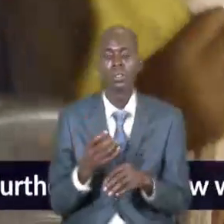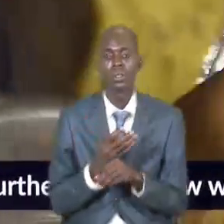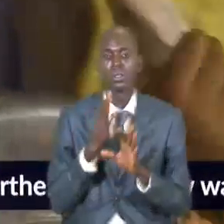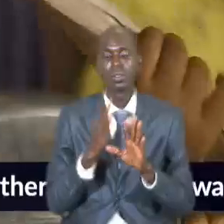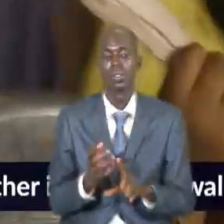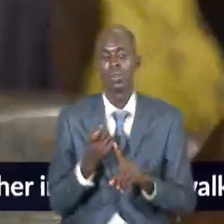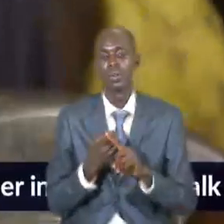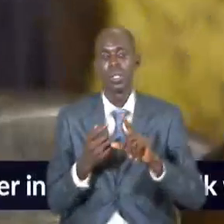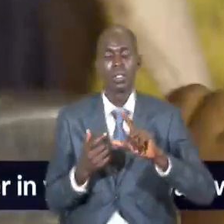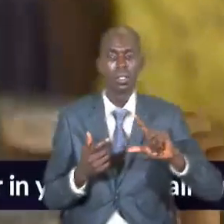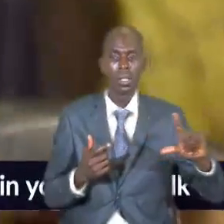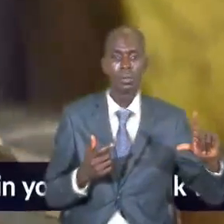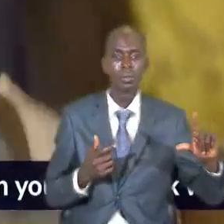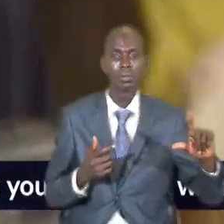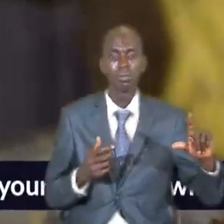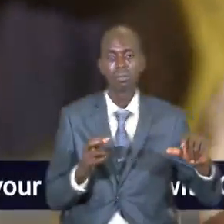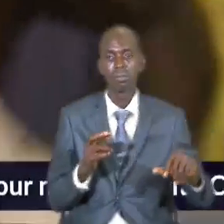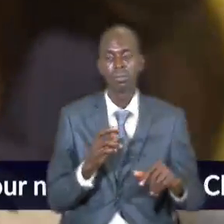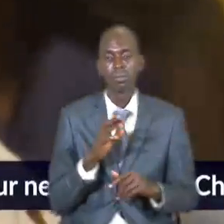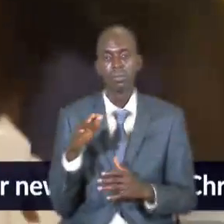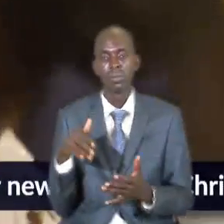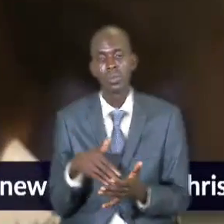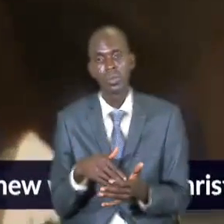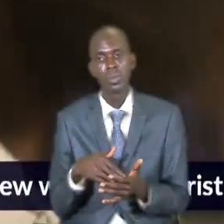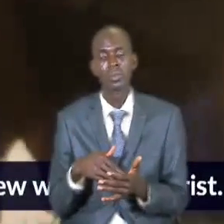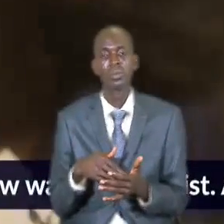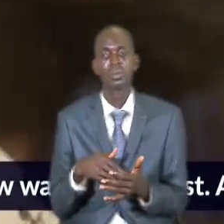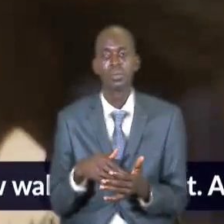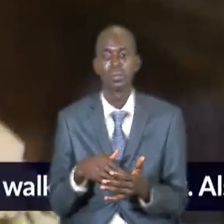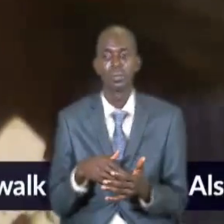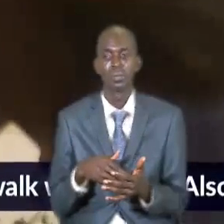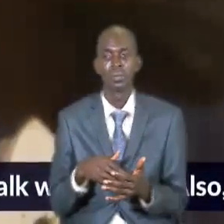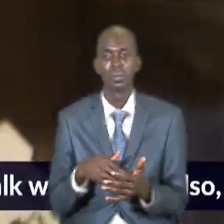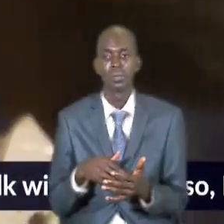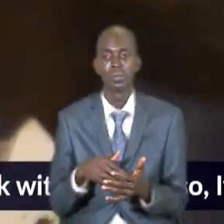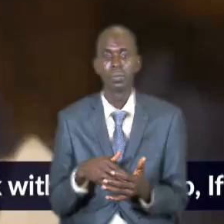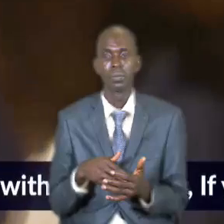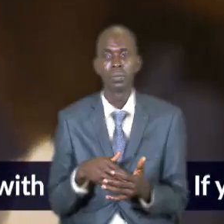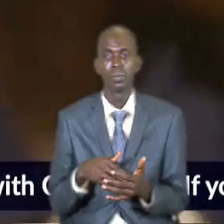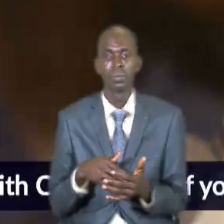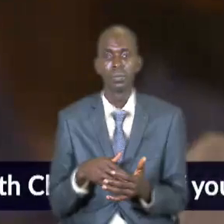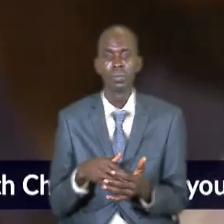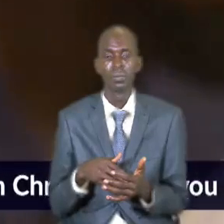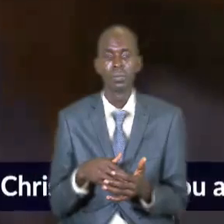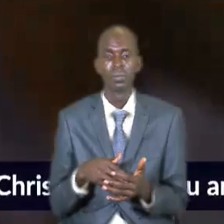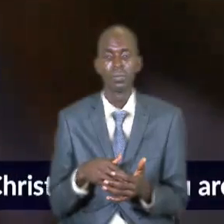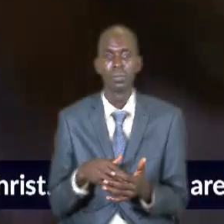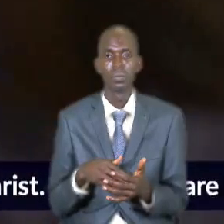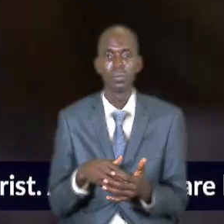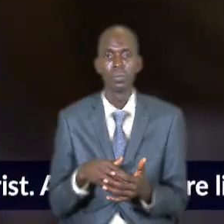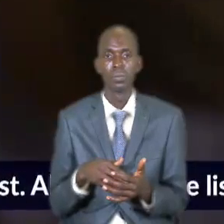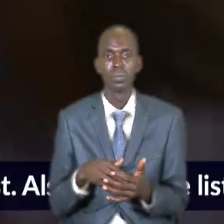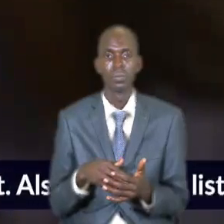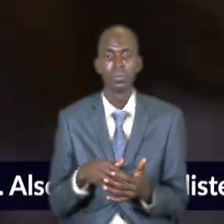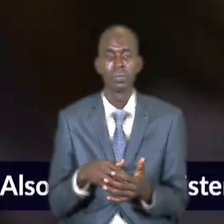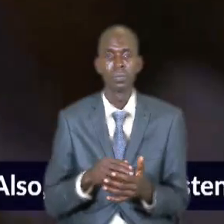hand? My left. Any wave of hand there? God bless you. For those